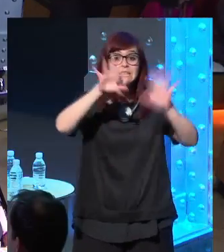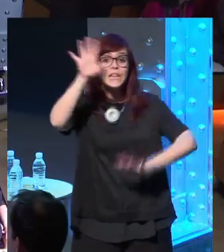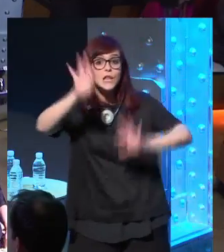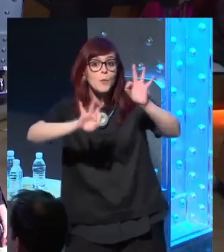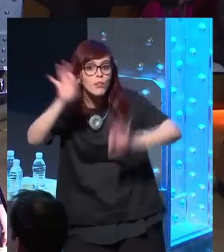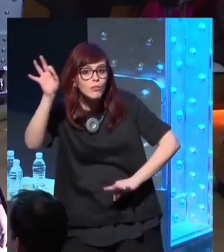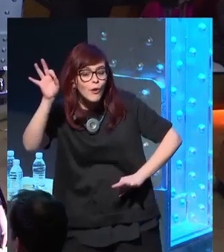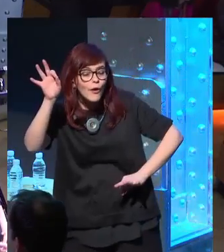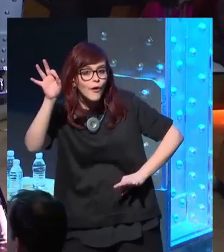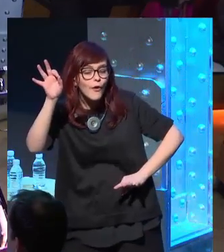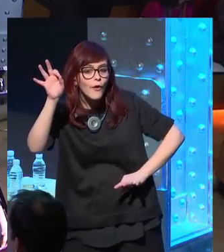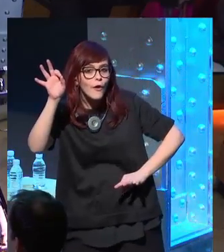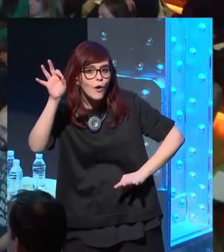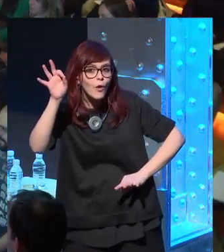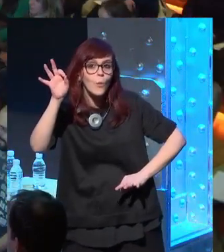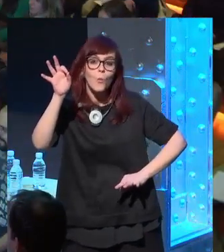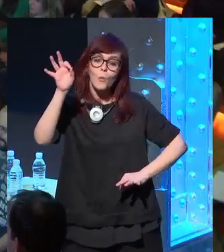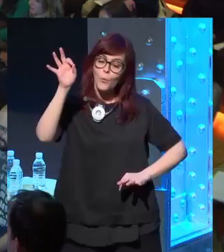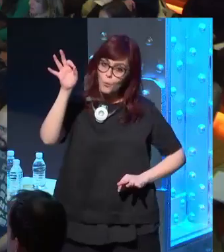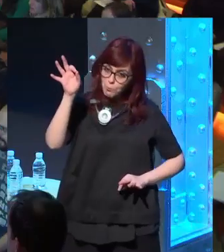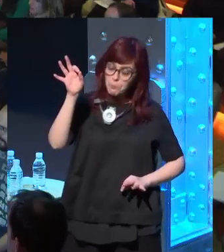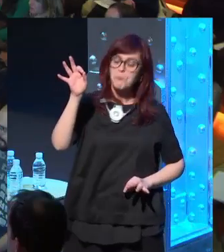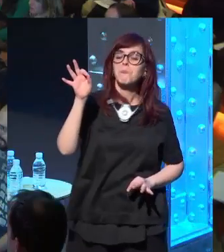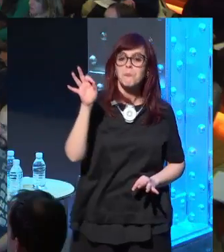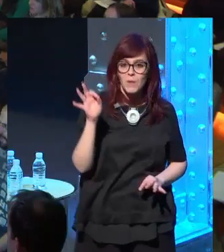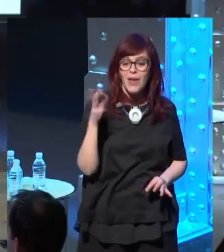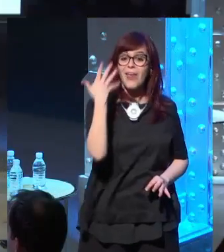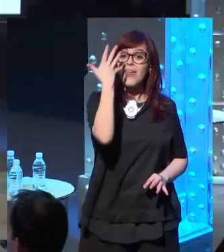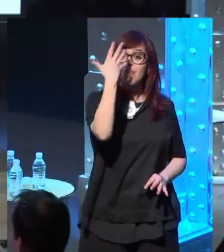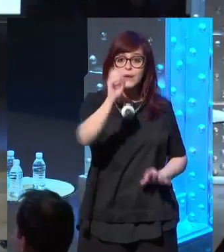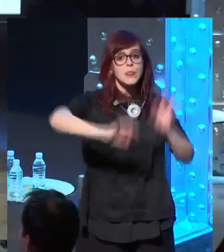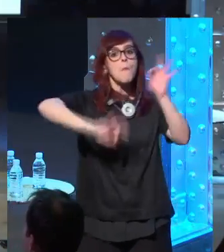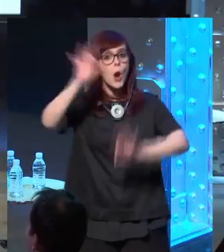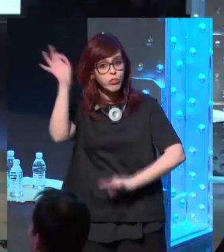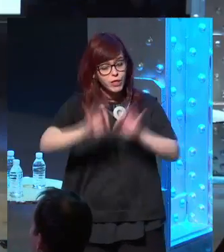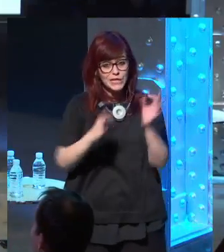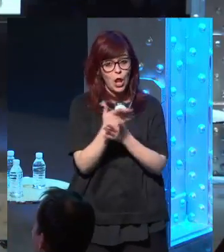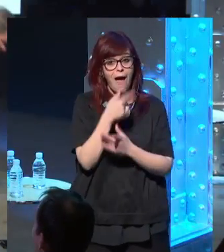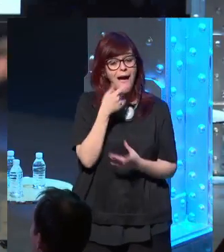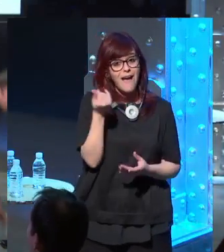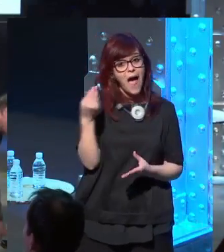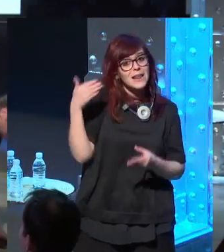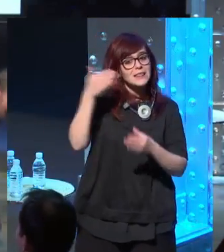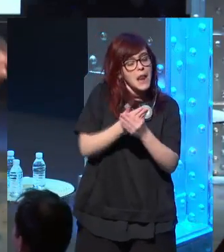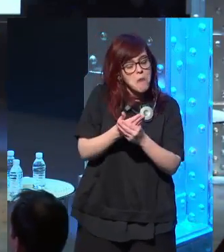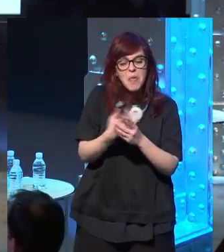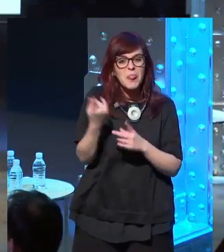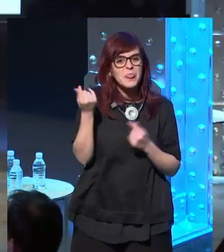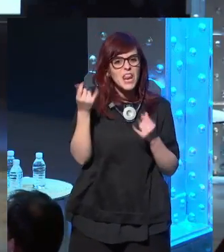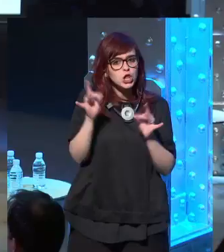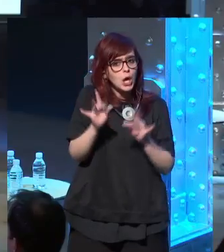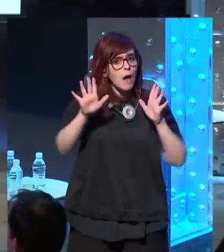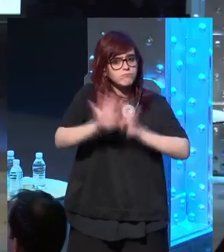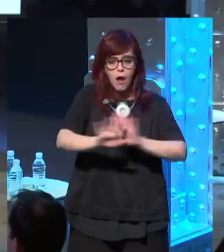75%? All right. 50% of the wallets are returned with the money intact.